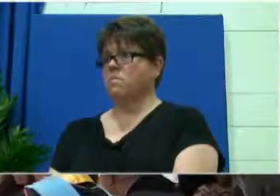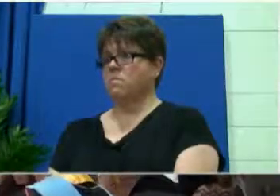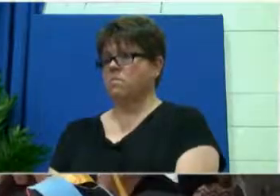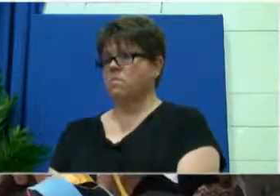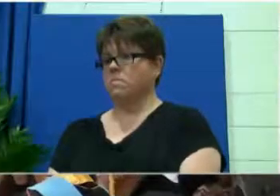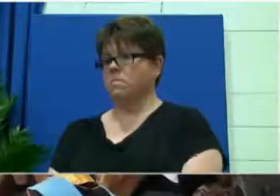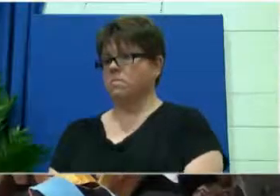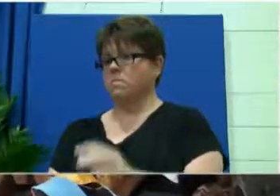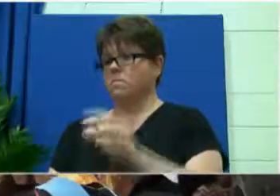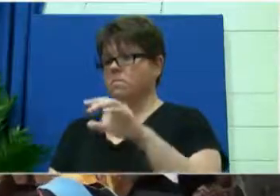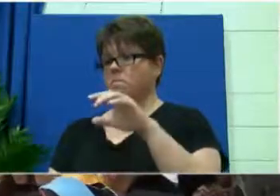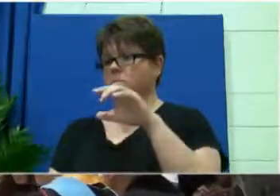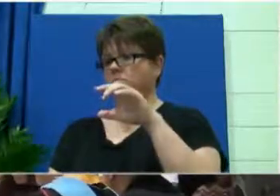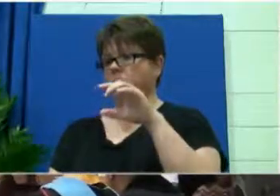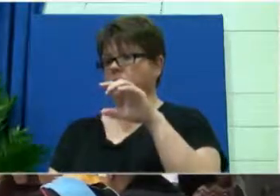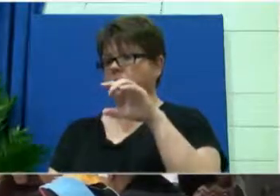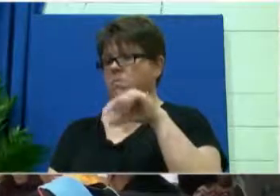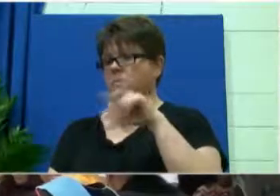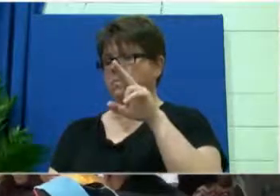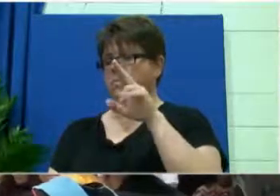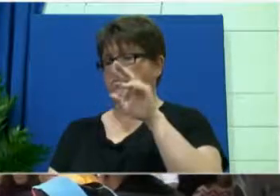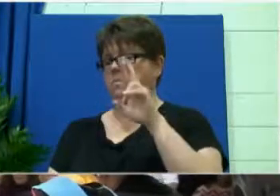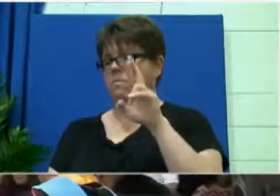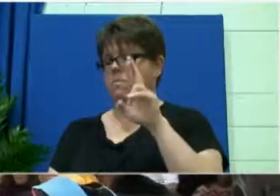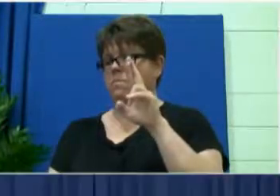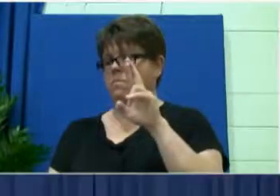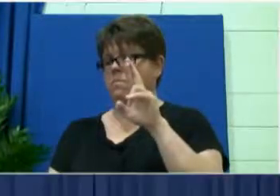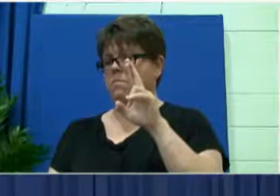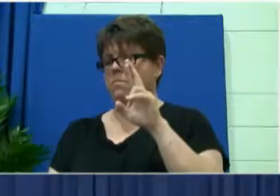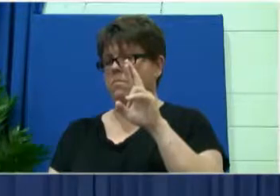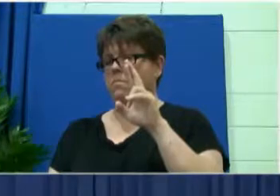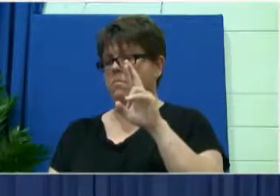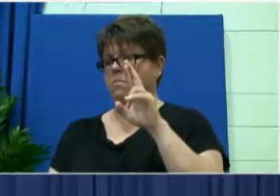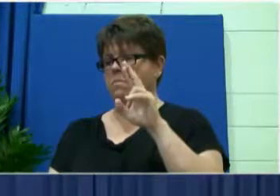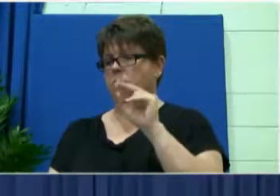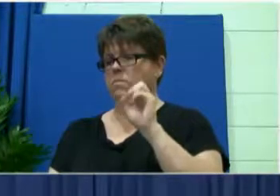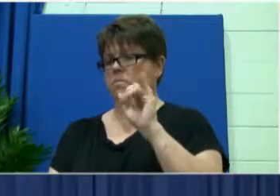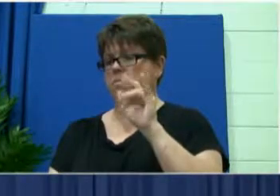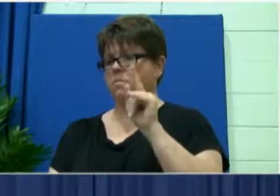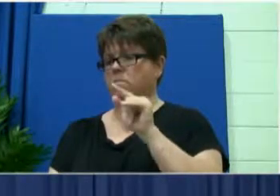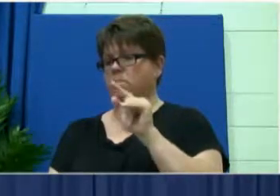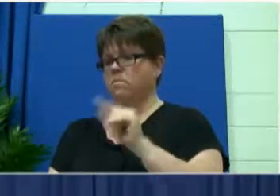Quinn Robert Seitz, Associate in Applied Science, Welding Technology.